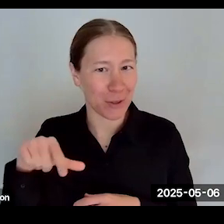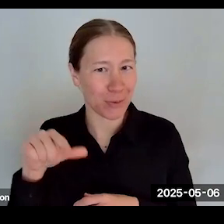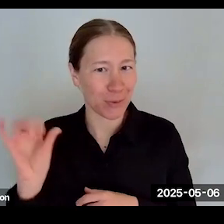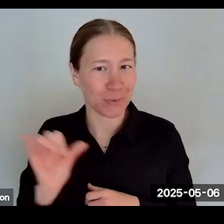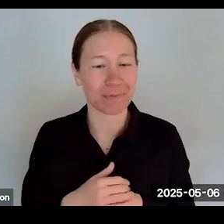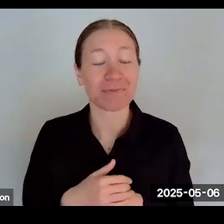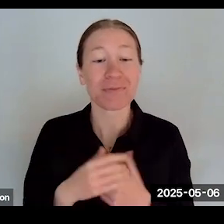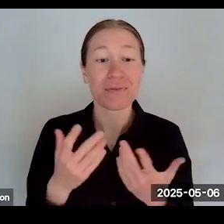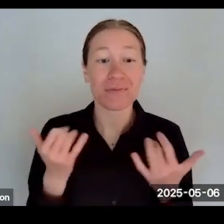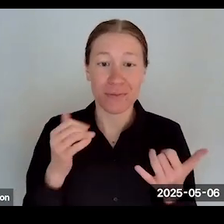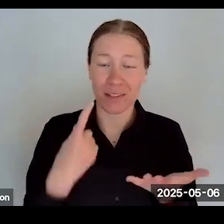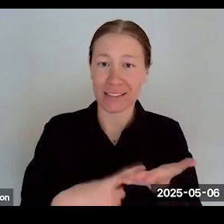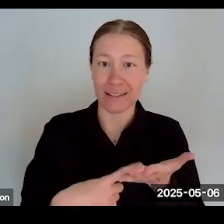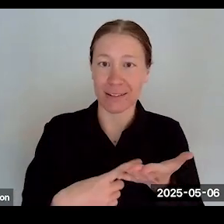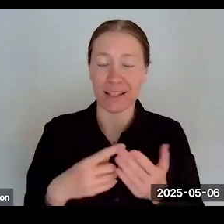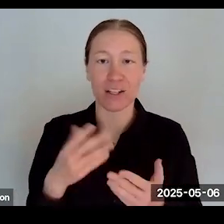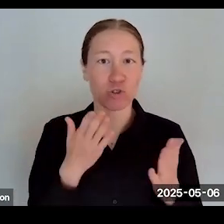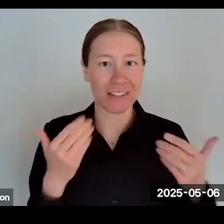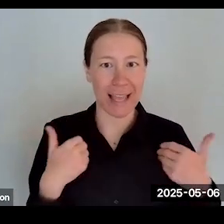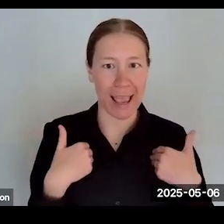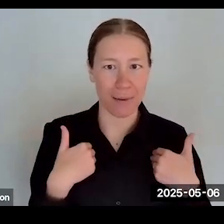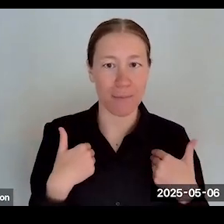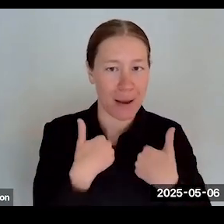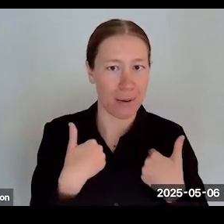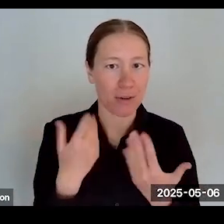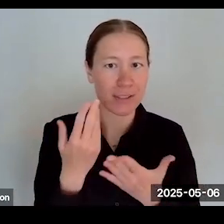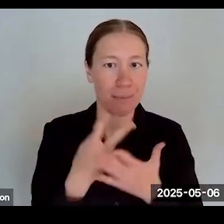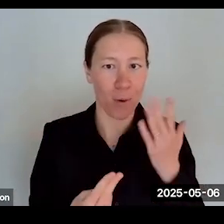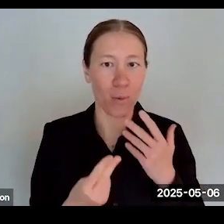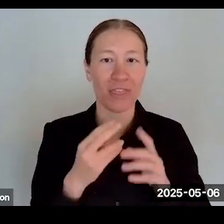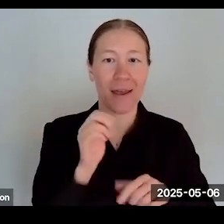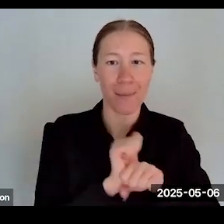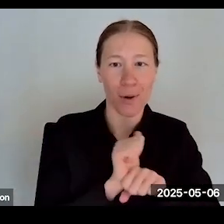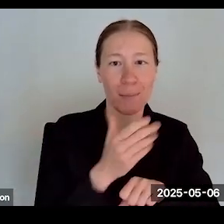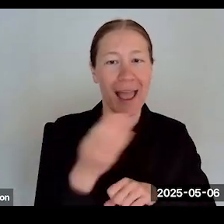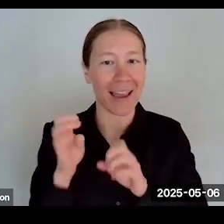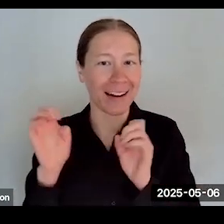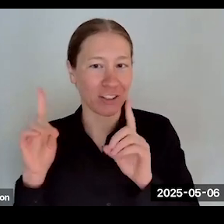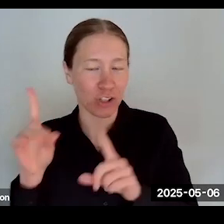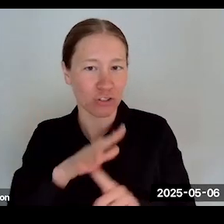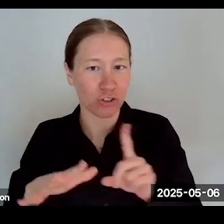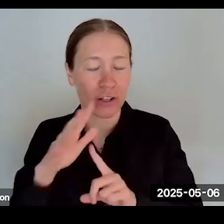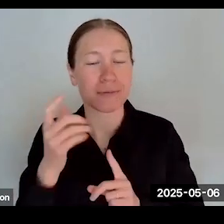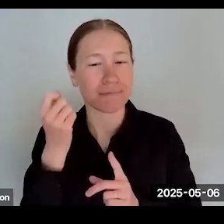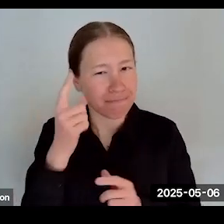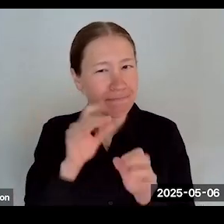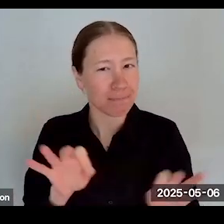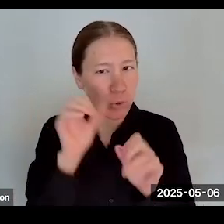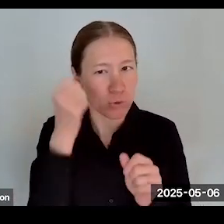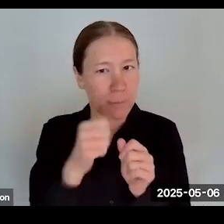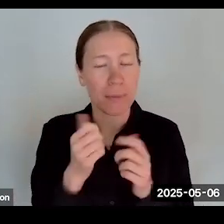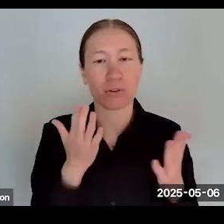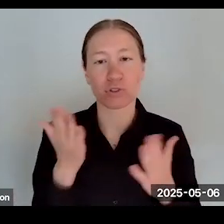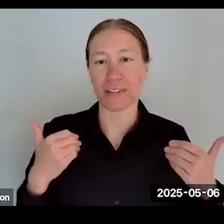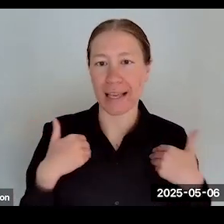Because we are discussing service animals in both employment and educational contexts, it's important to remember that service